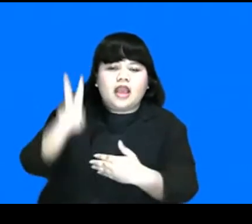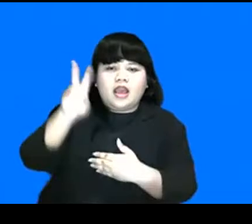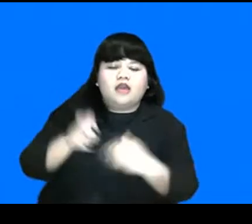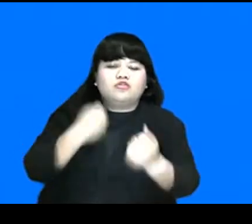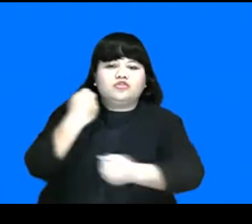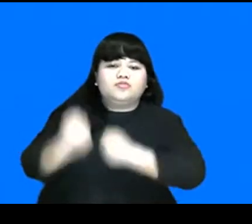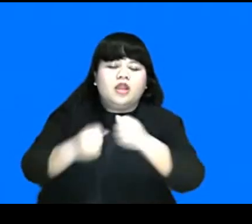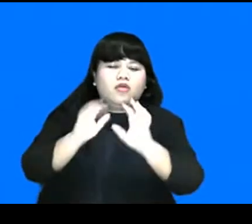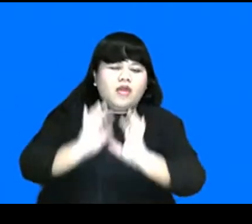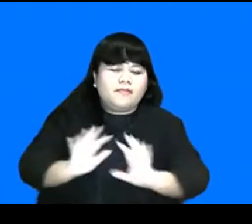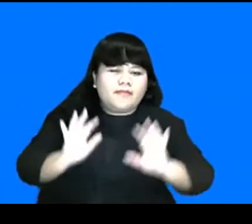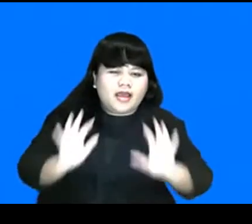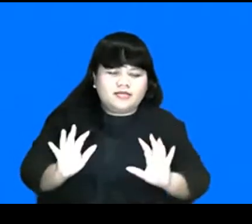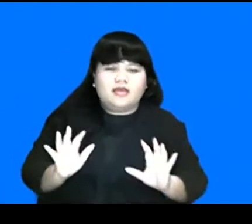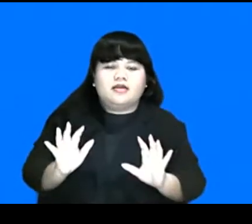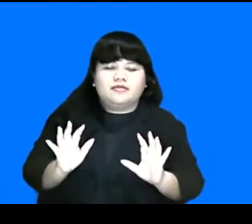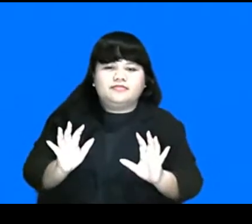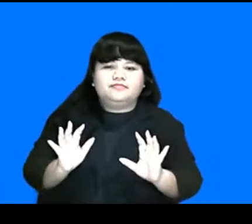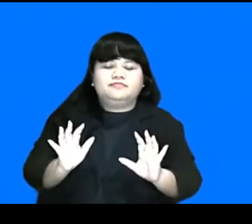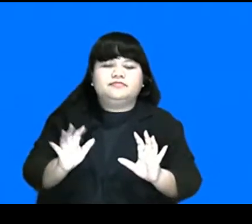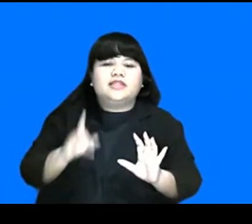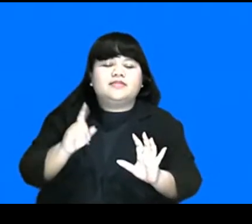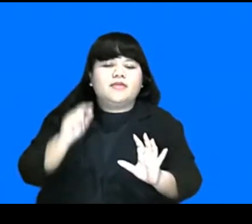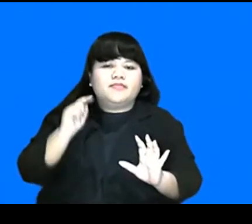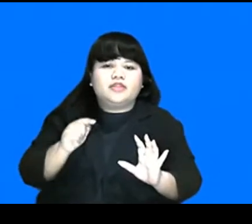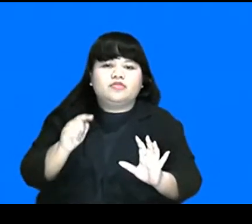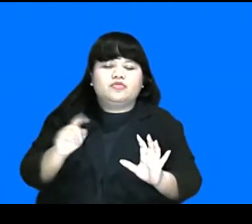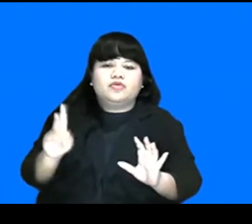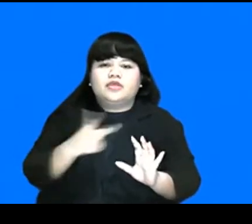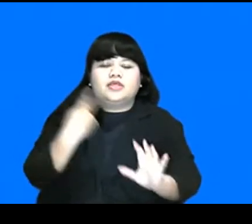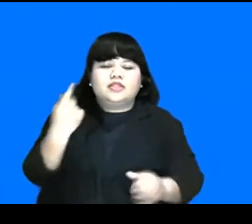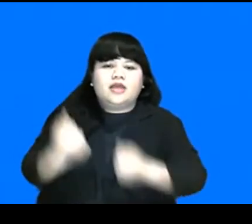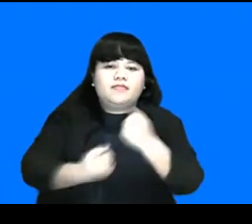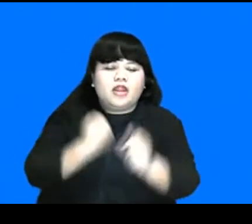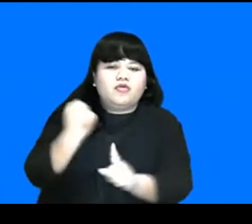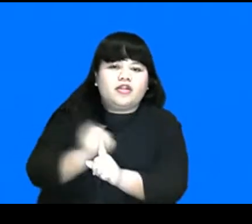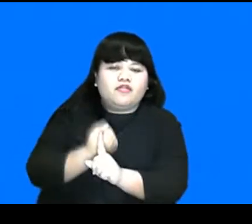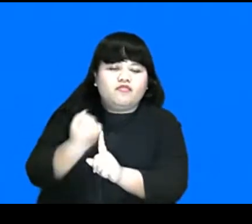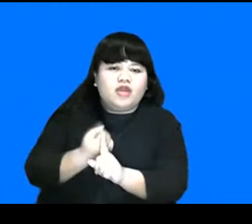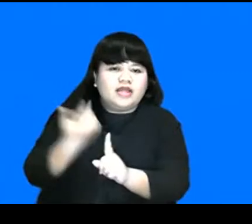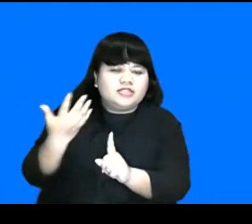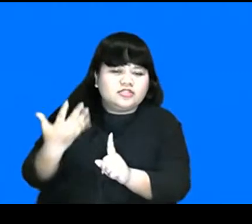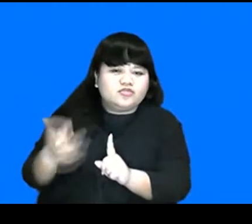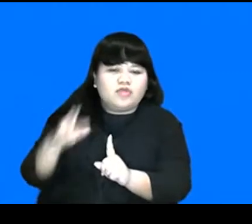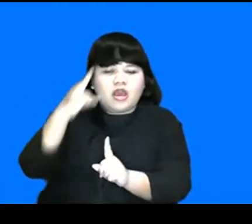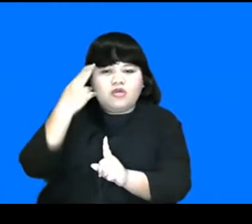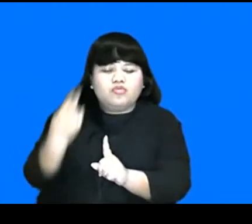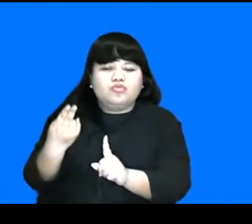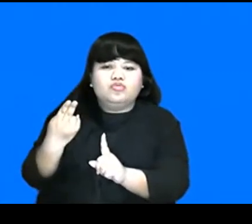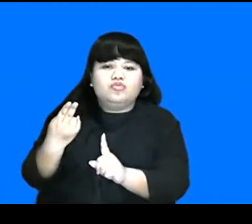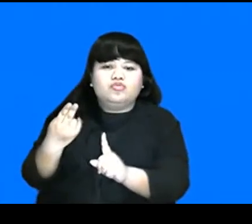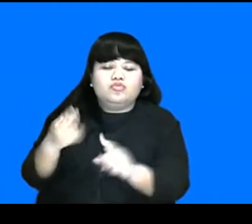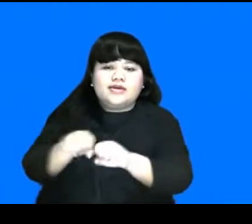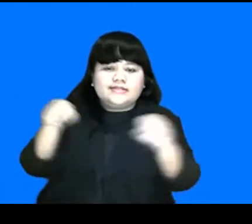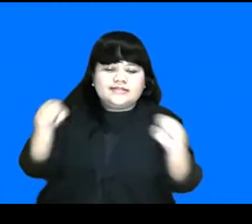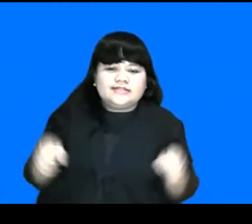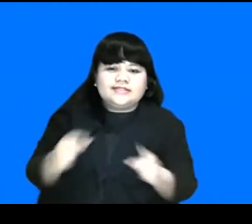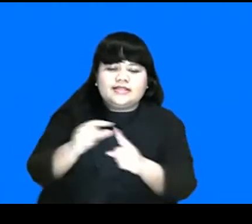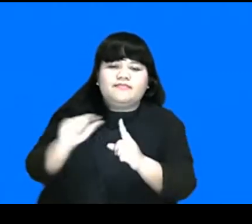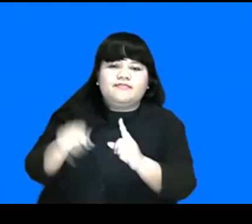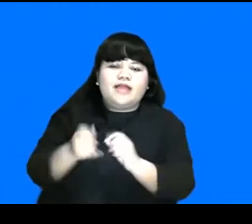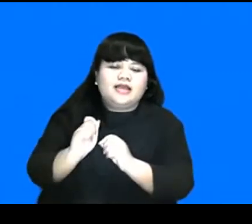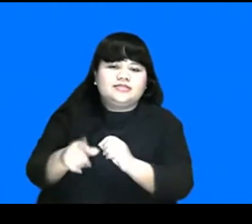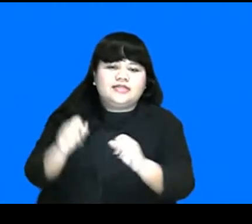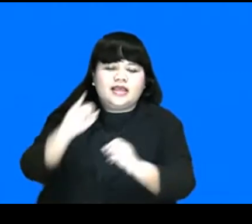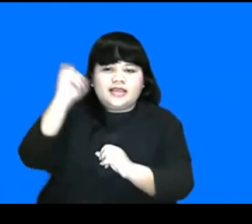have advocated for a UN tax body, an international system of taxation, which is reflected within our